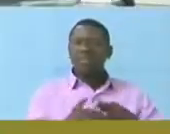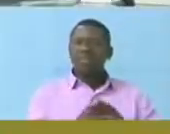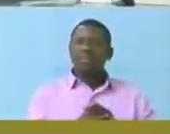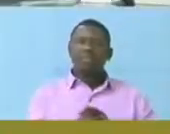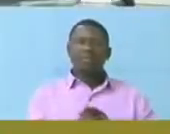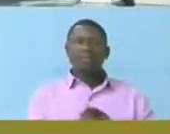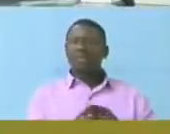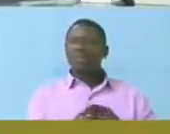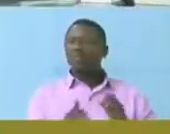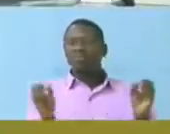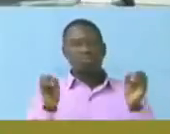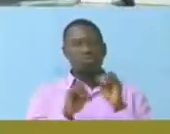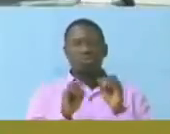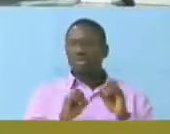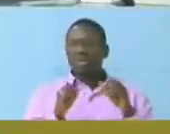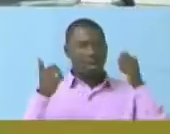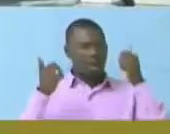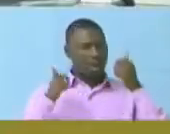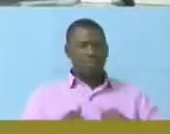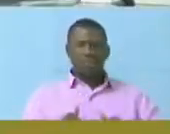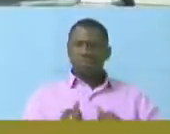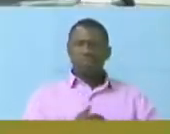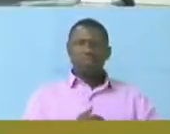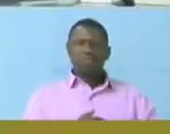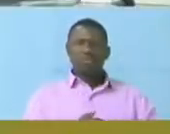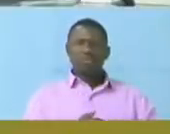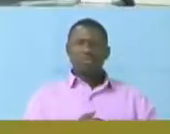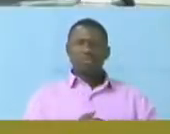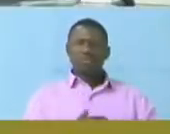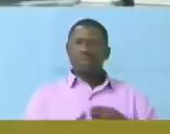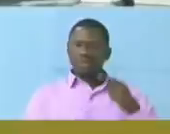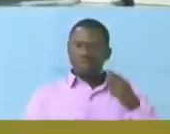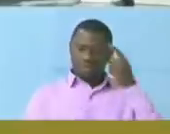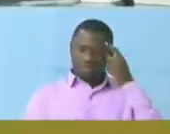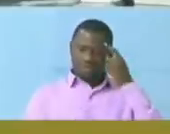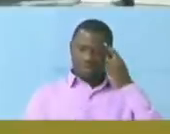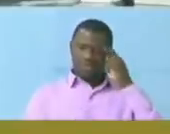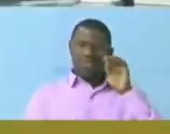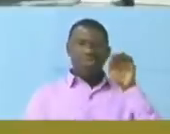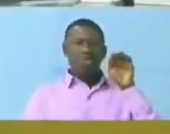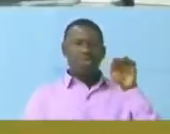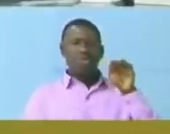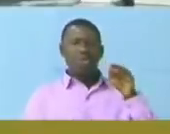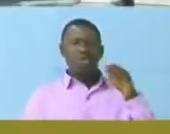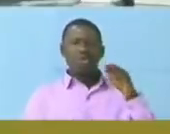And nothing happens. So I decided to call the commissioner Fadia.